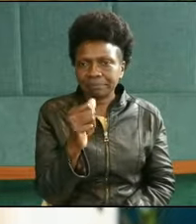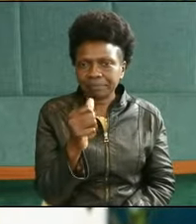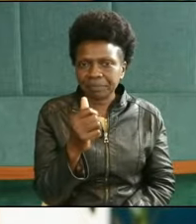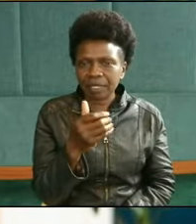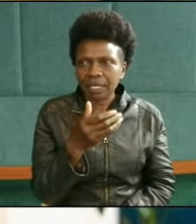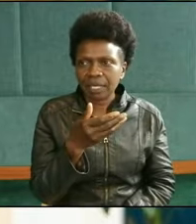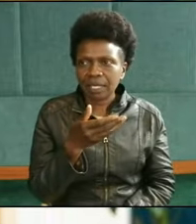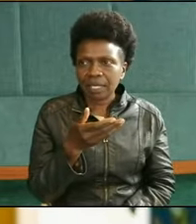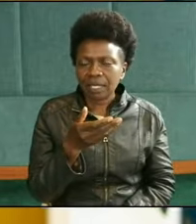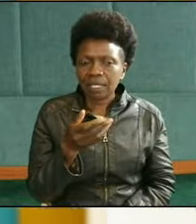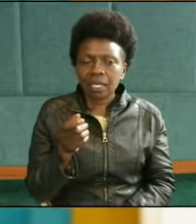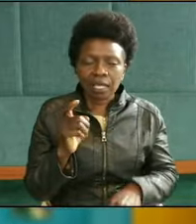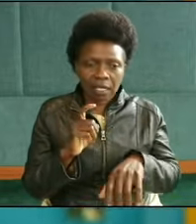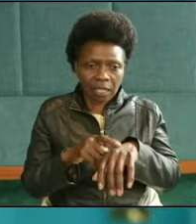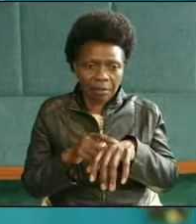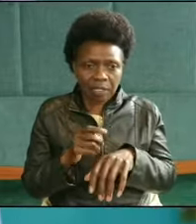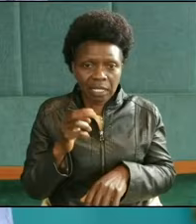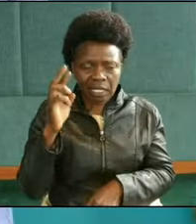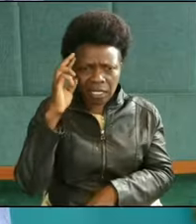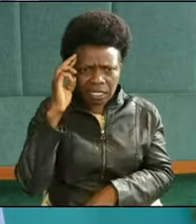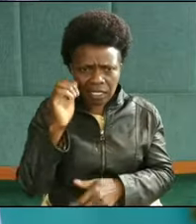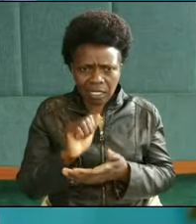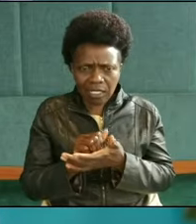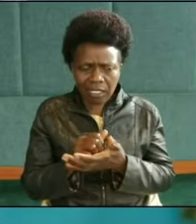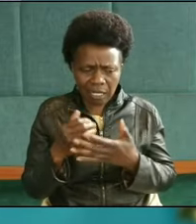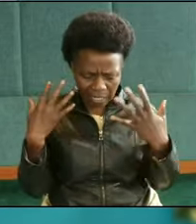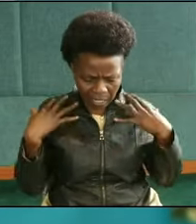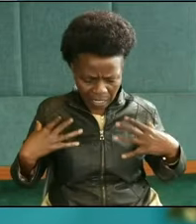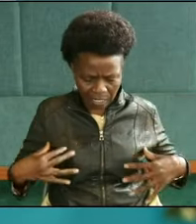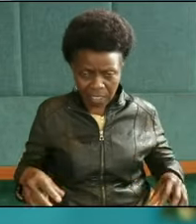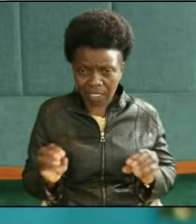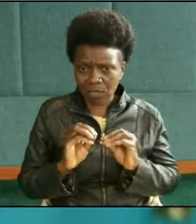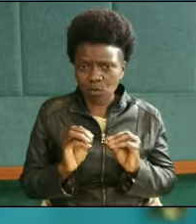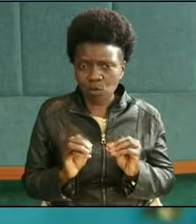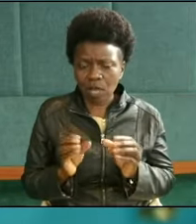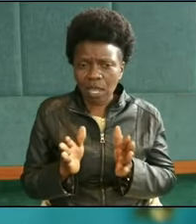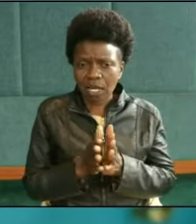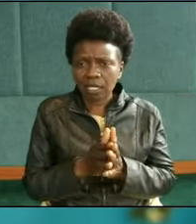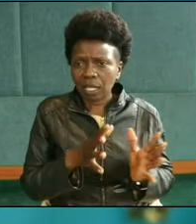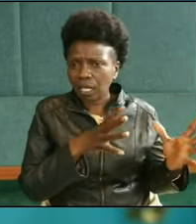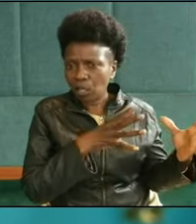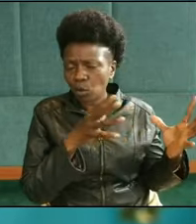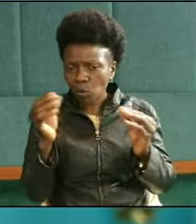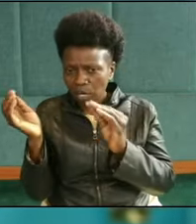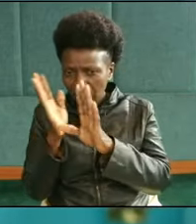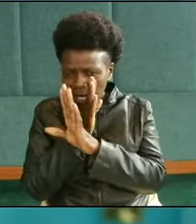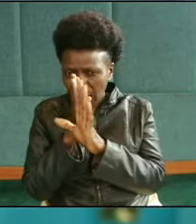they immediately realized that they are naked and they go and